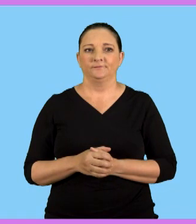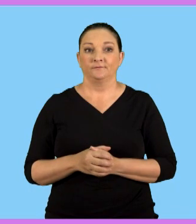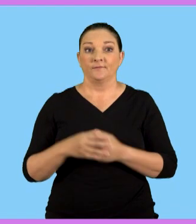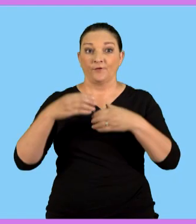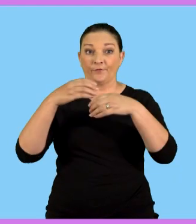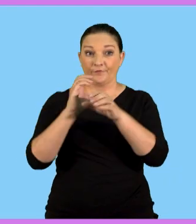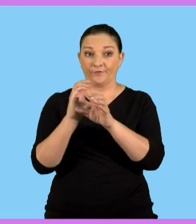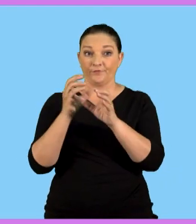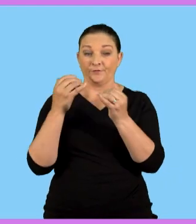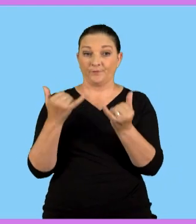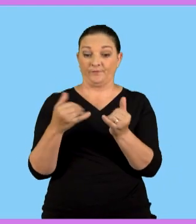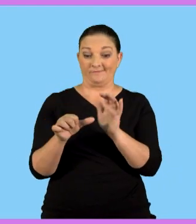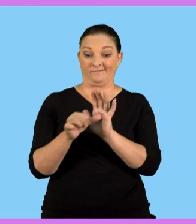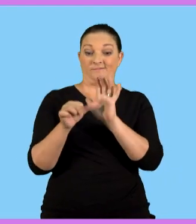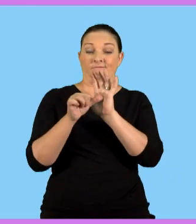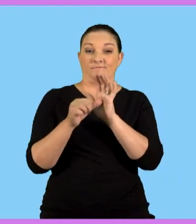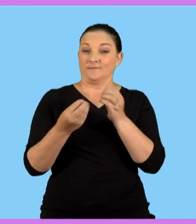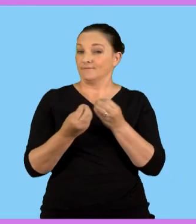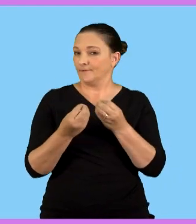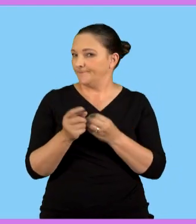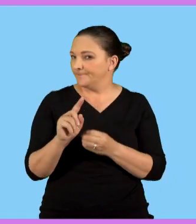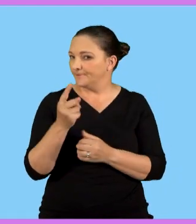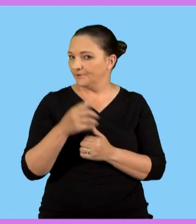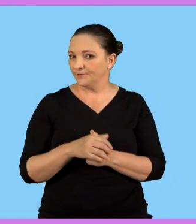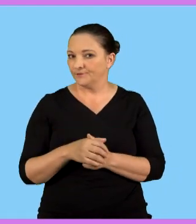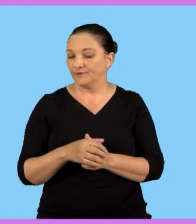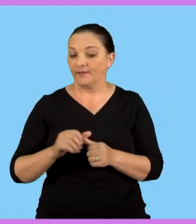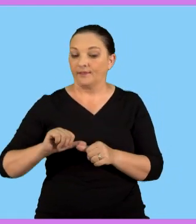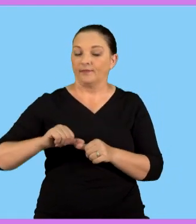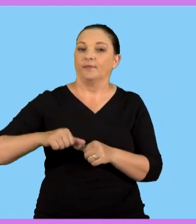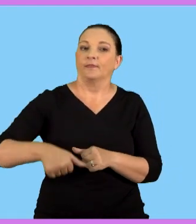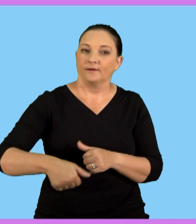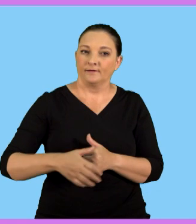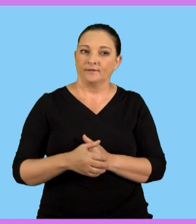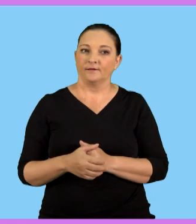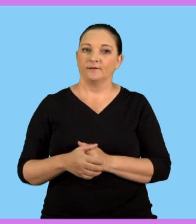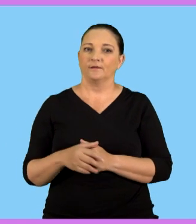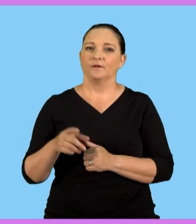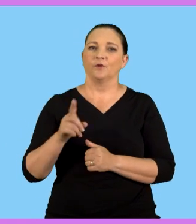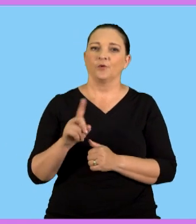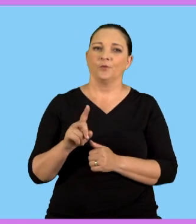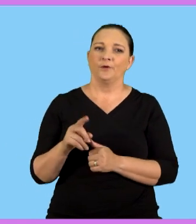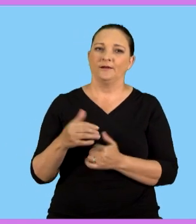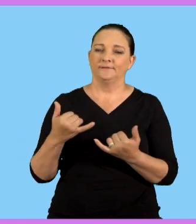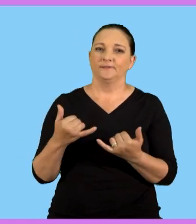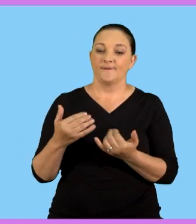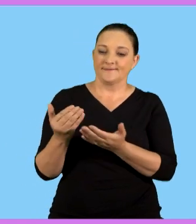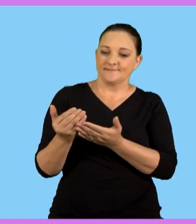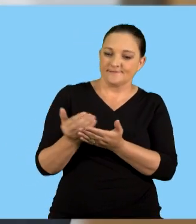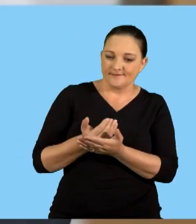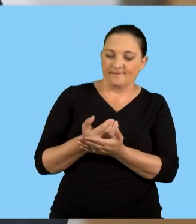Focus on essential items first, and then remember to save on your personal